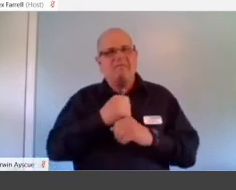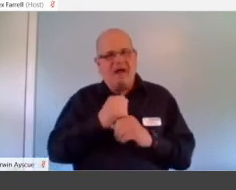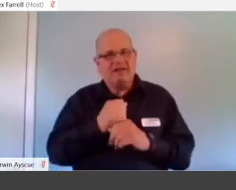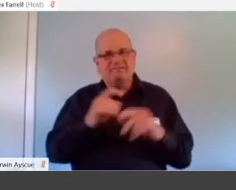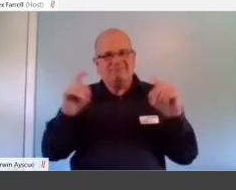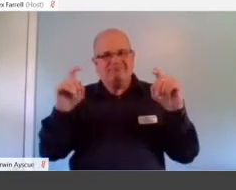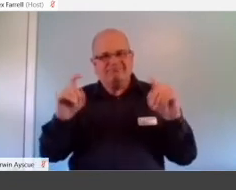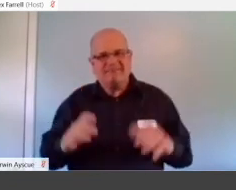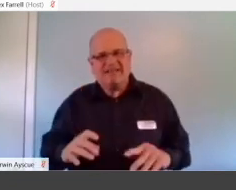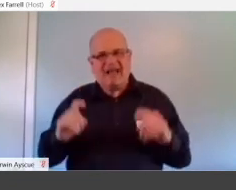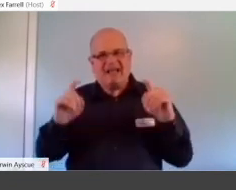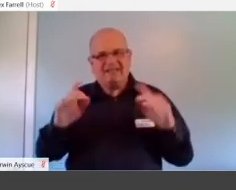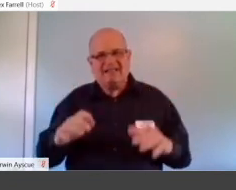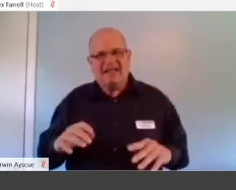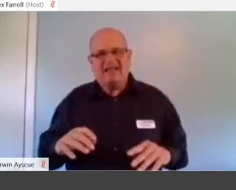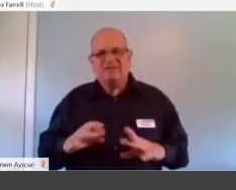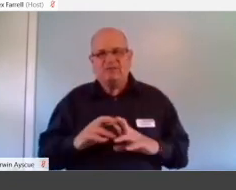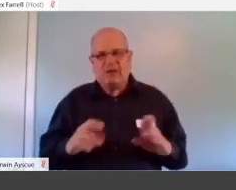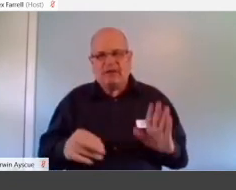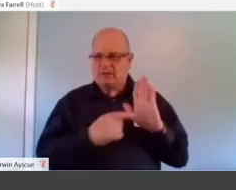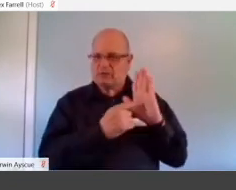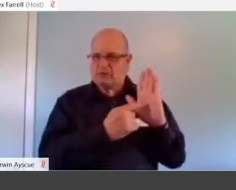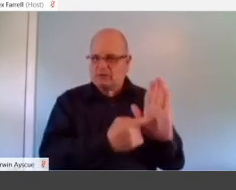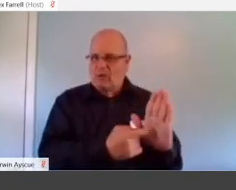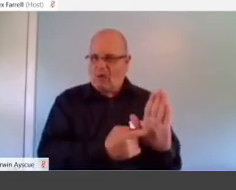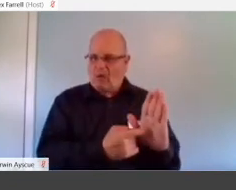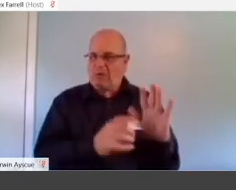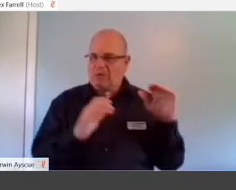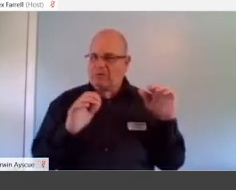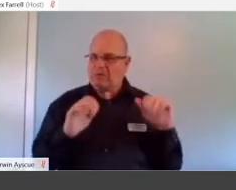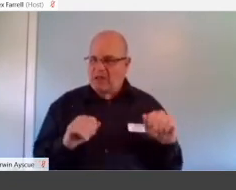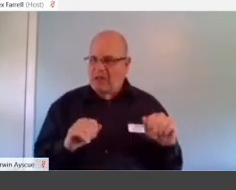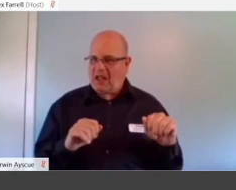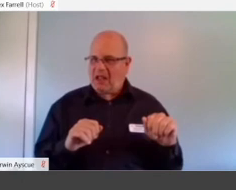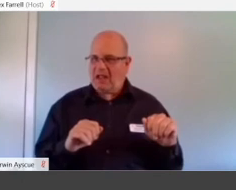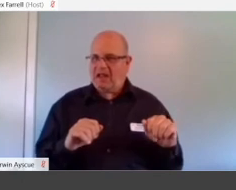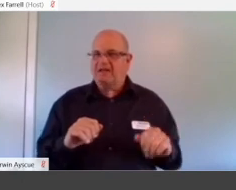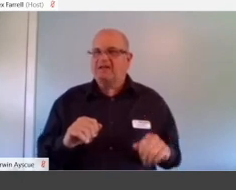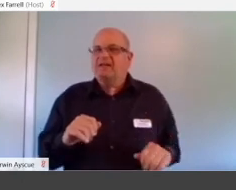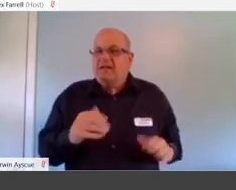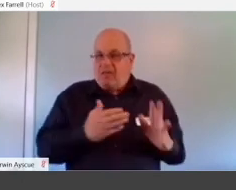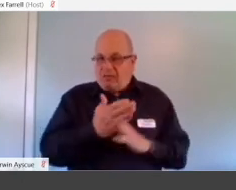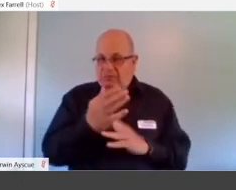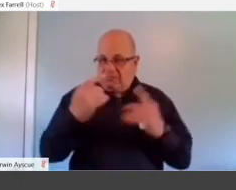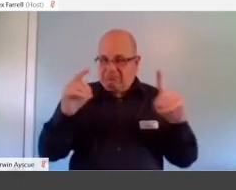that you can give examples to show that if you can get through that, anybody can?